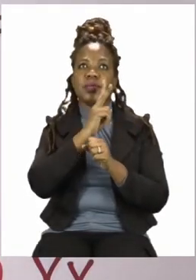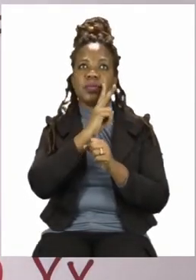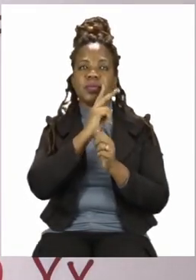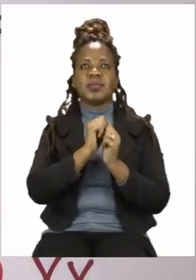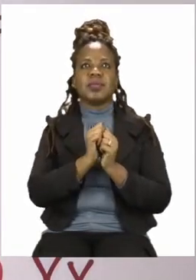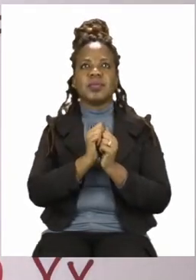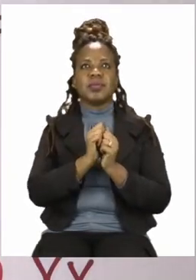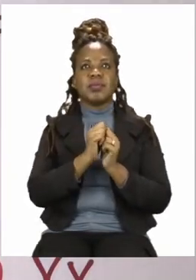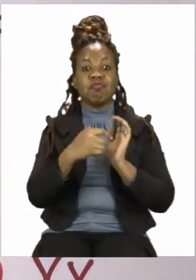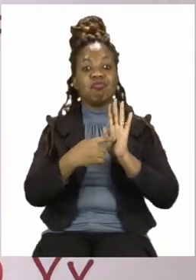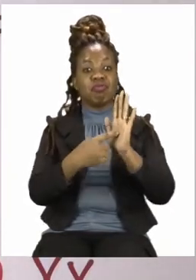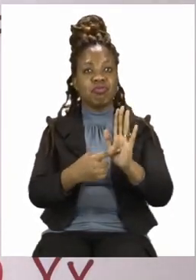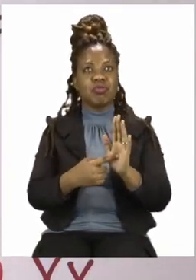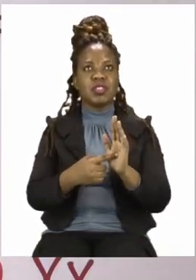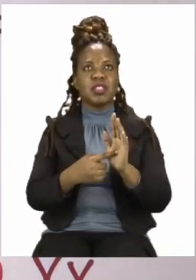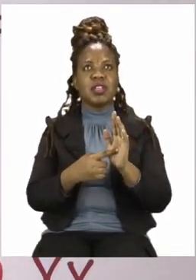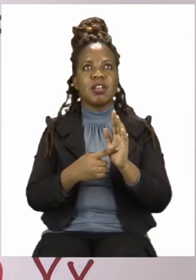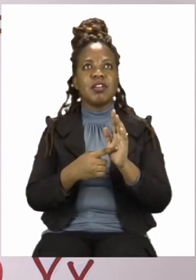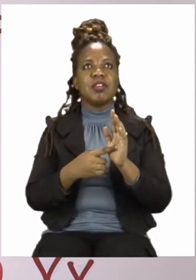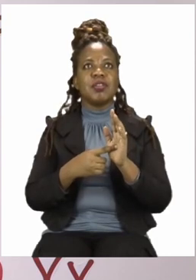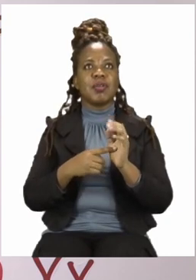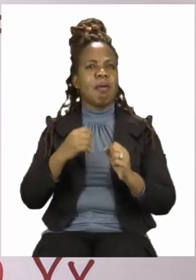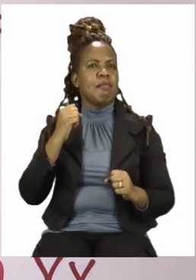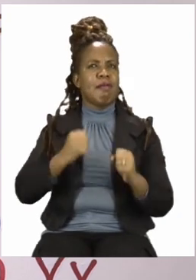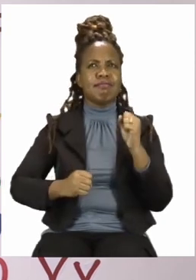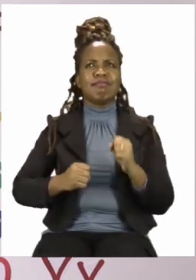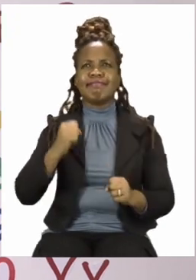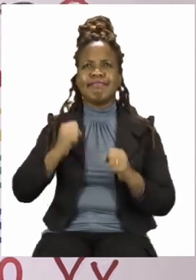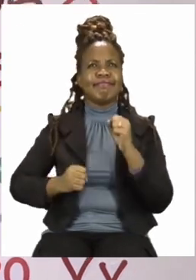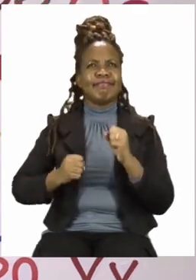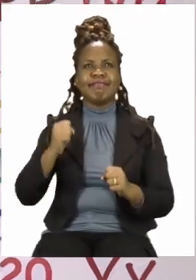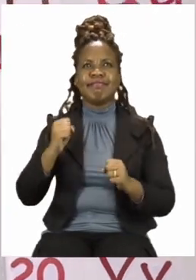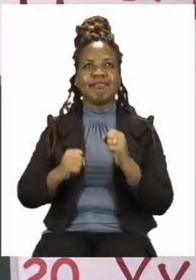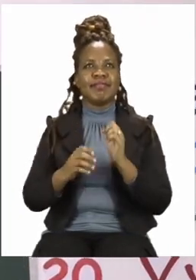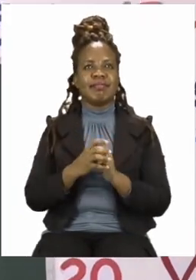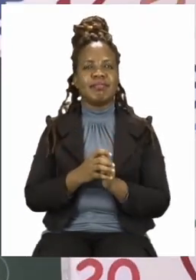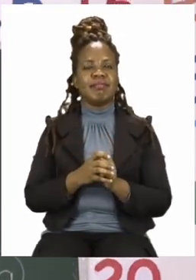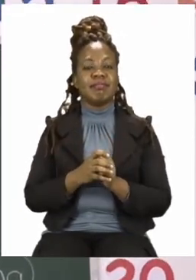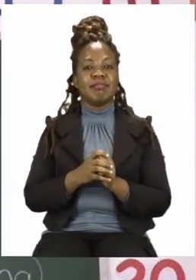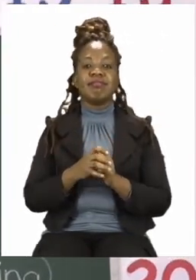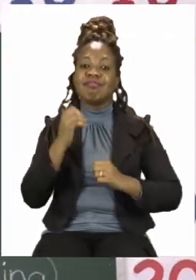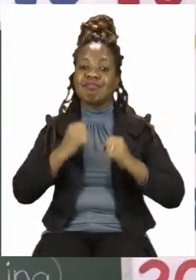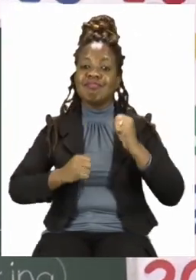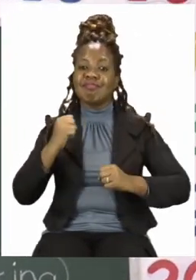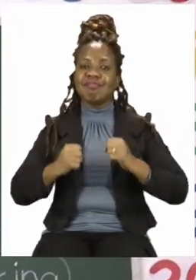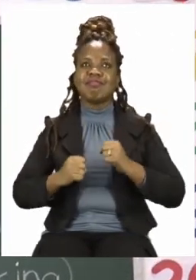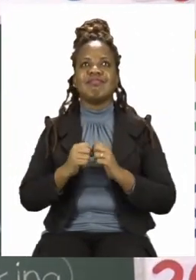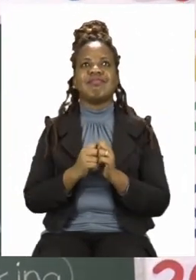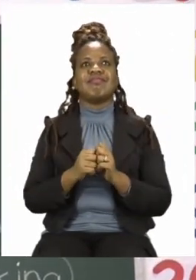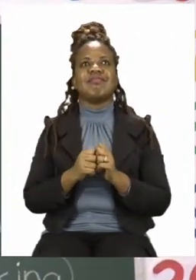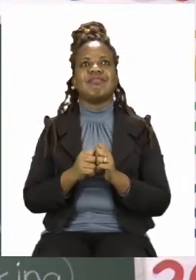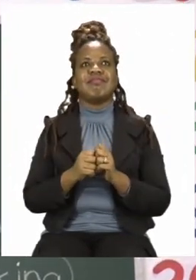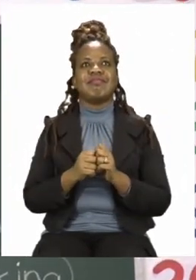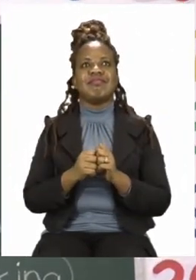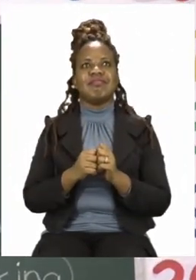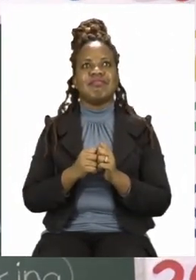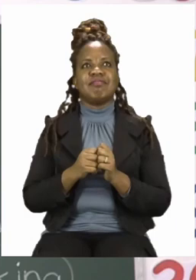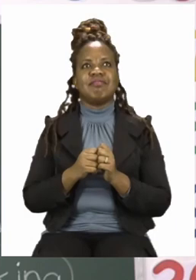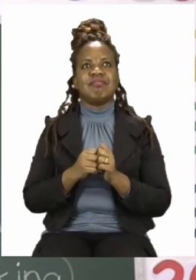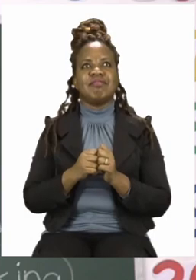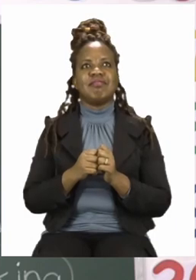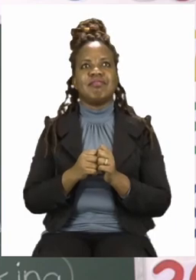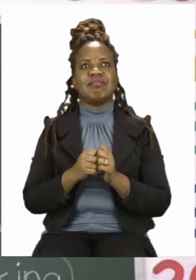out is the verb run. So how do you run when you are running? Do